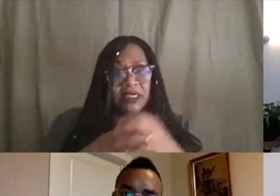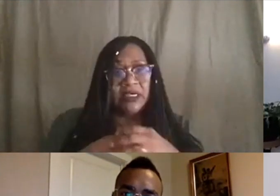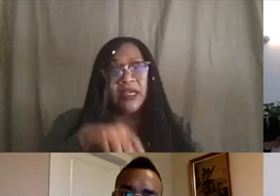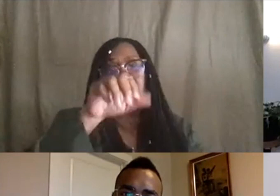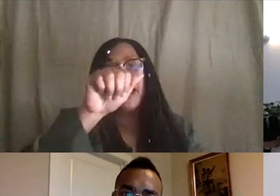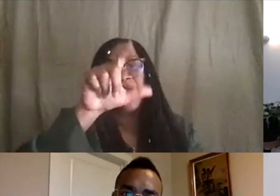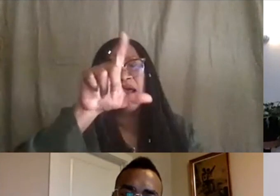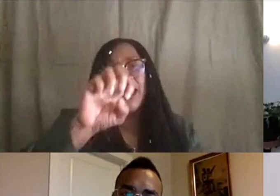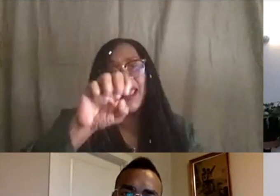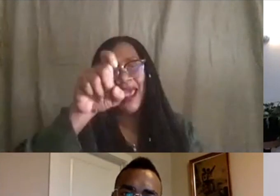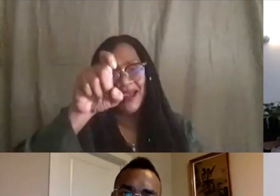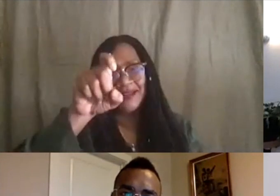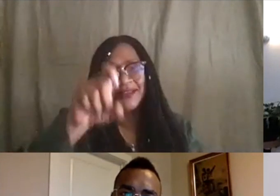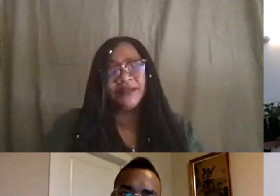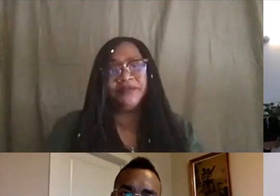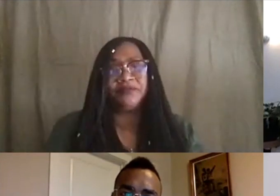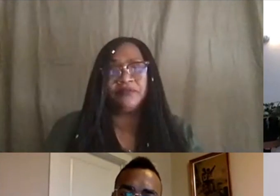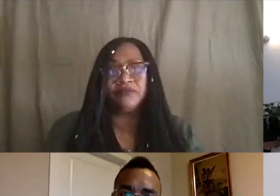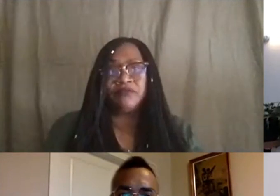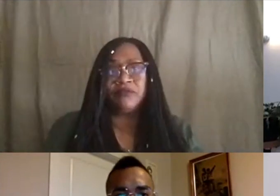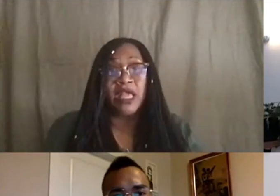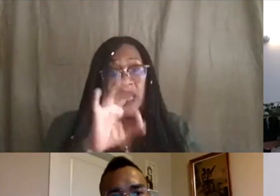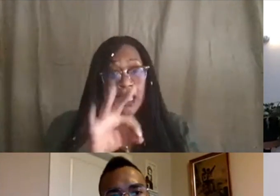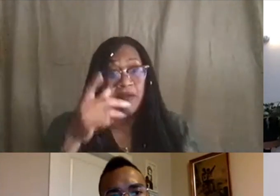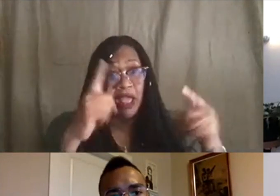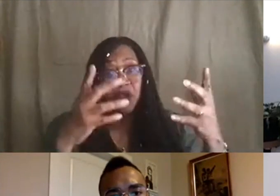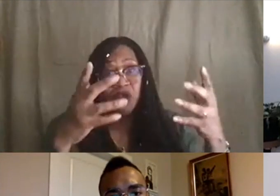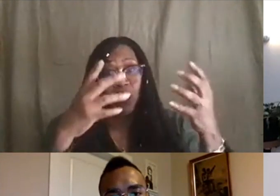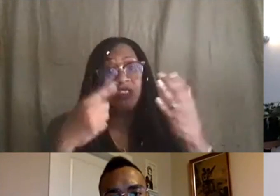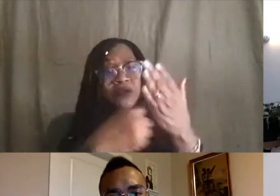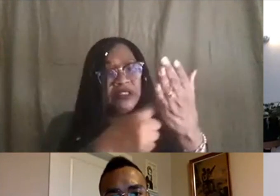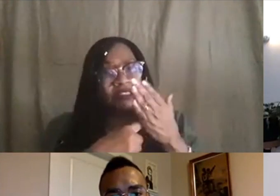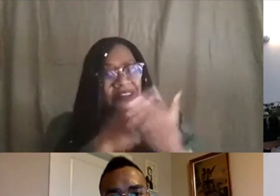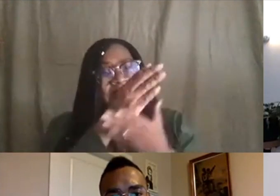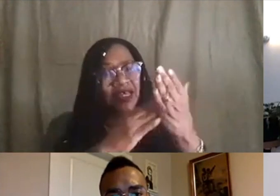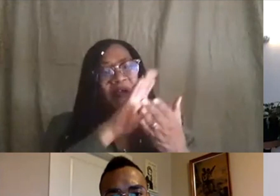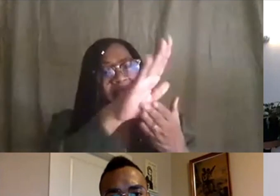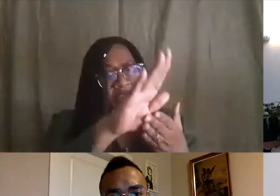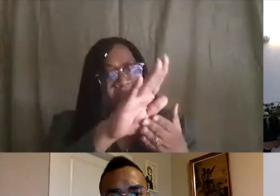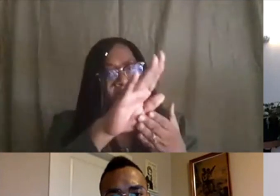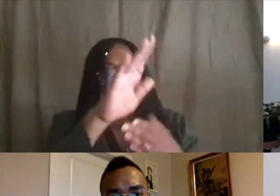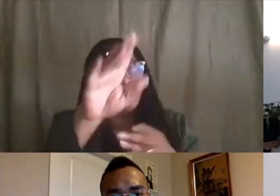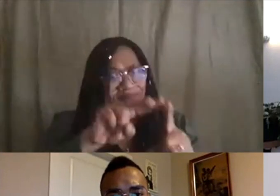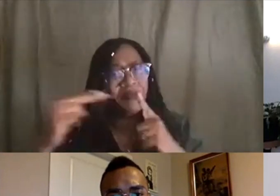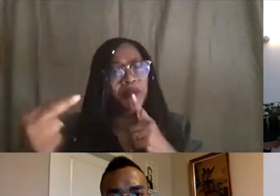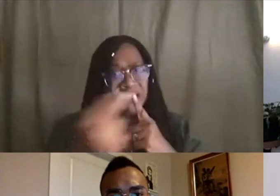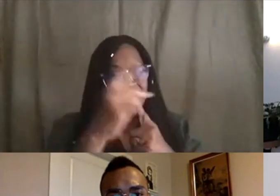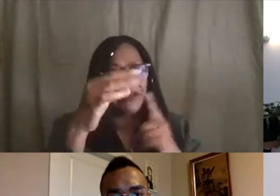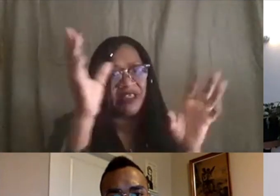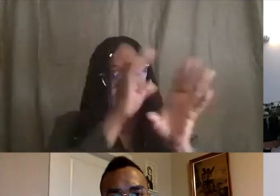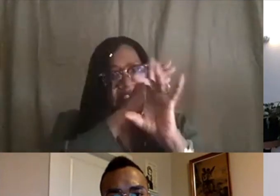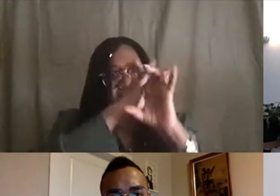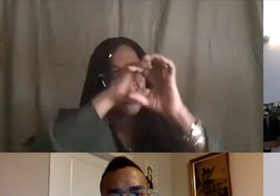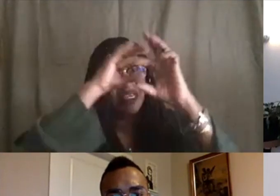Alex, if you would like to also talk about sort of your position to this imagery